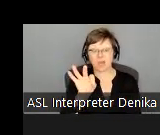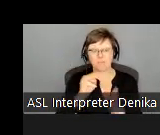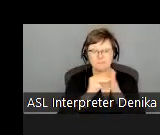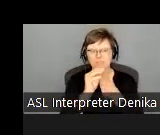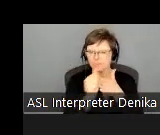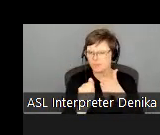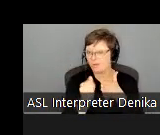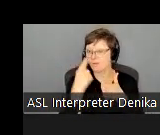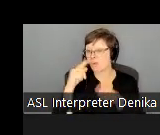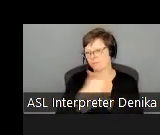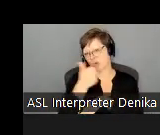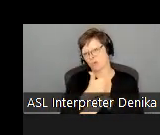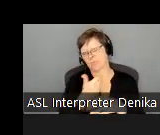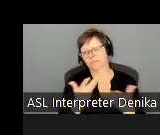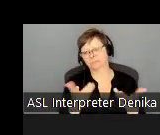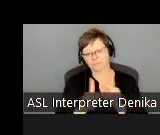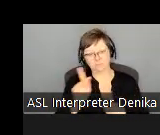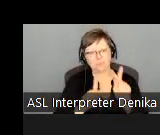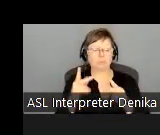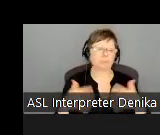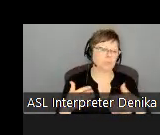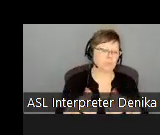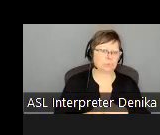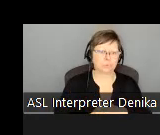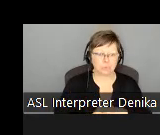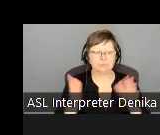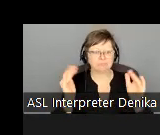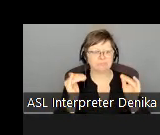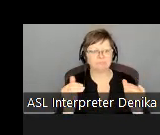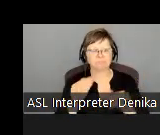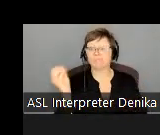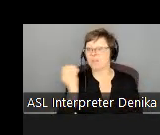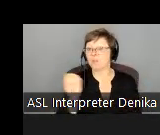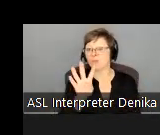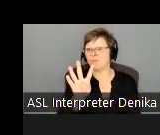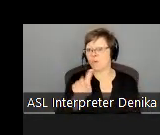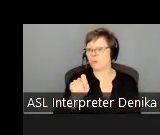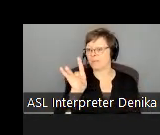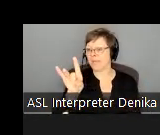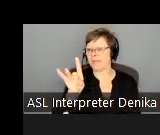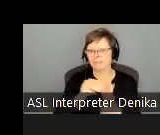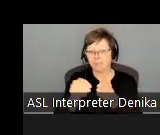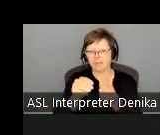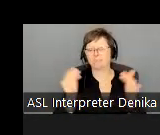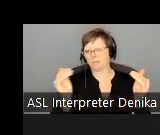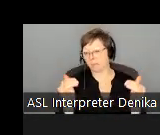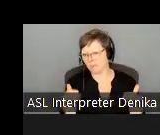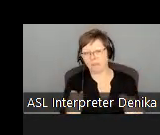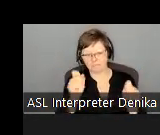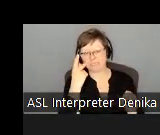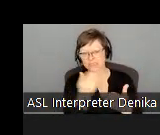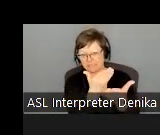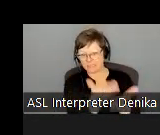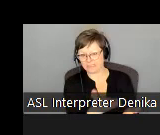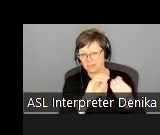losses to Alberta victims. And then 4.8 million to Ontario victims and so forth.